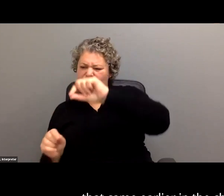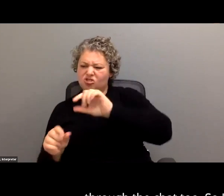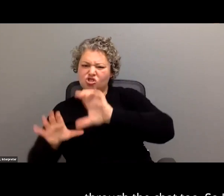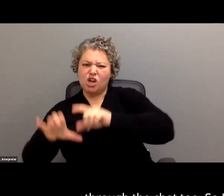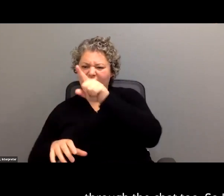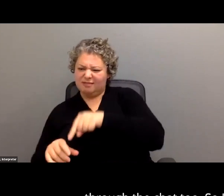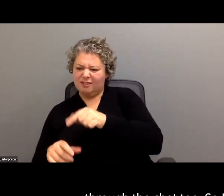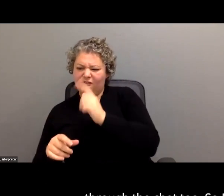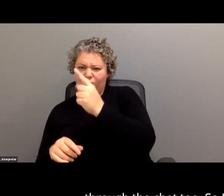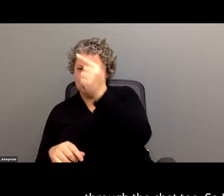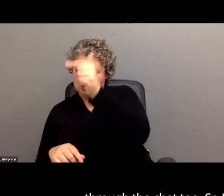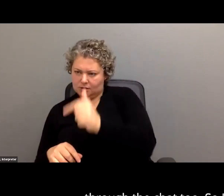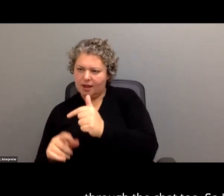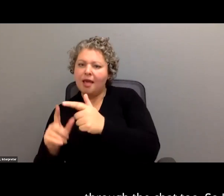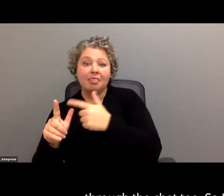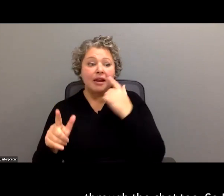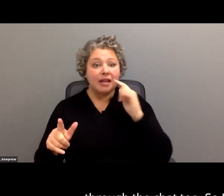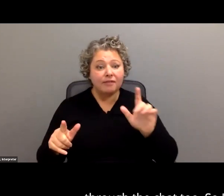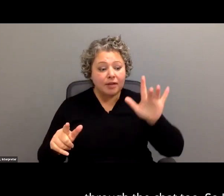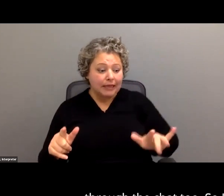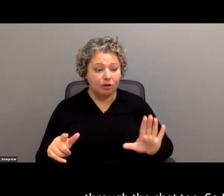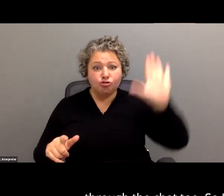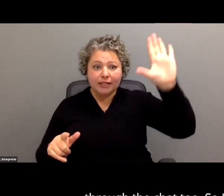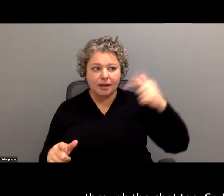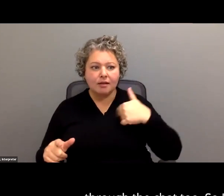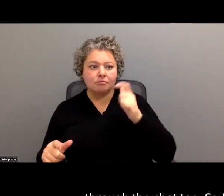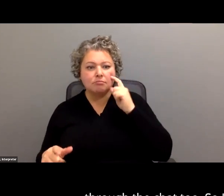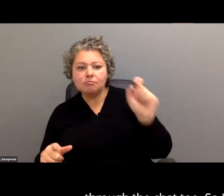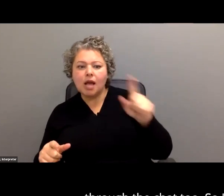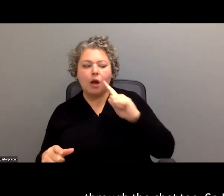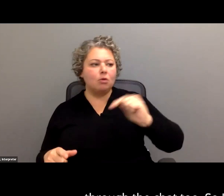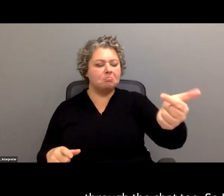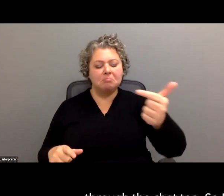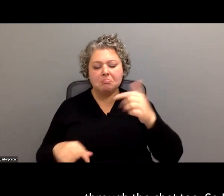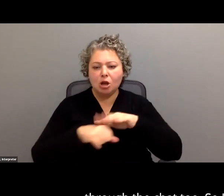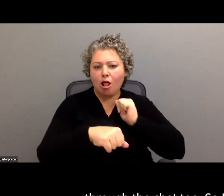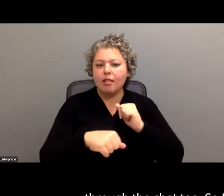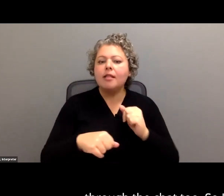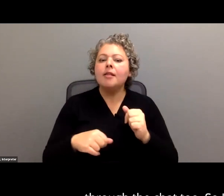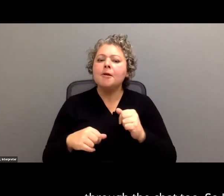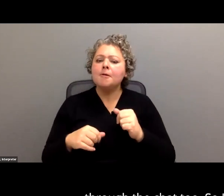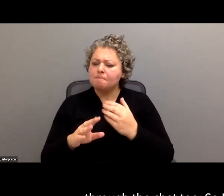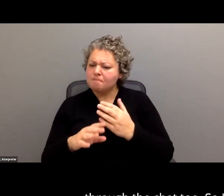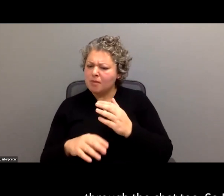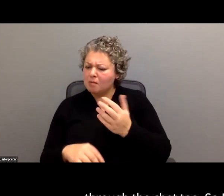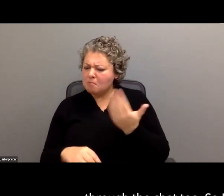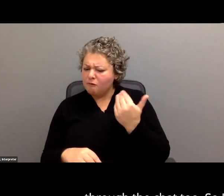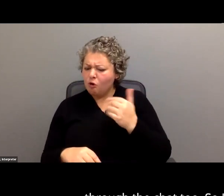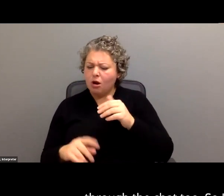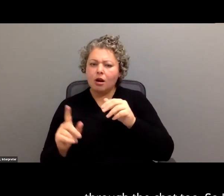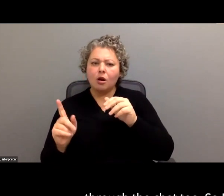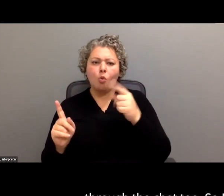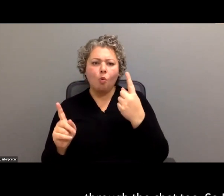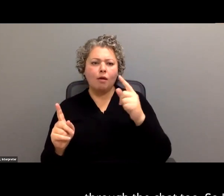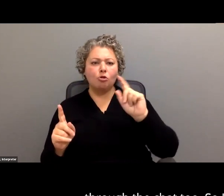work my way through the chat too. So I had a question earlier from Andrea to